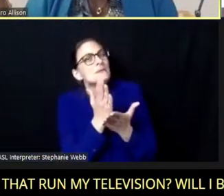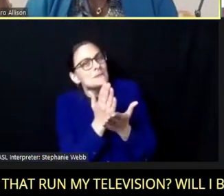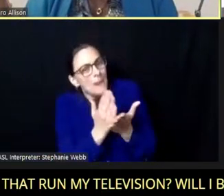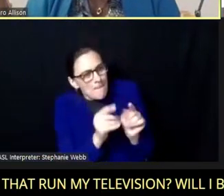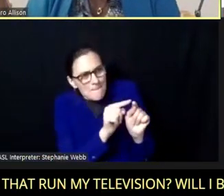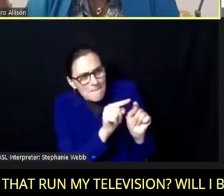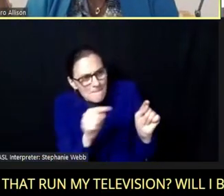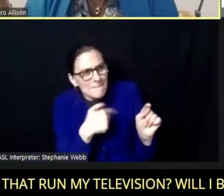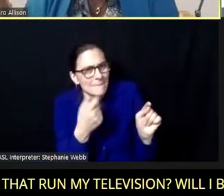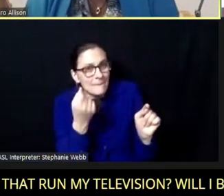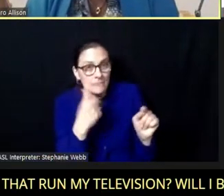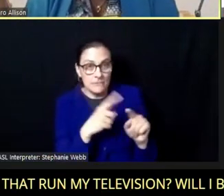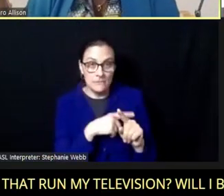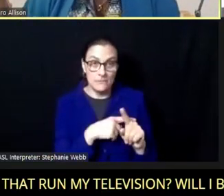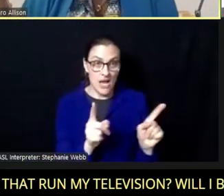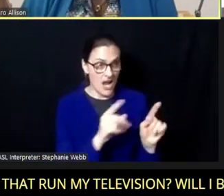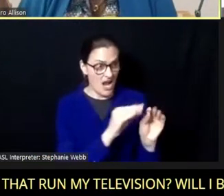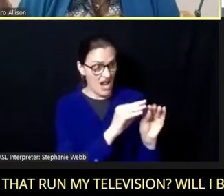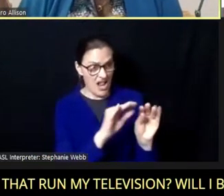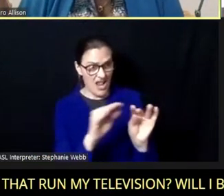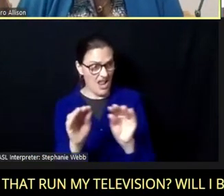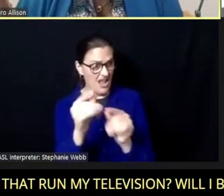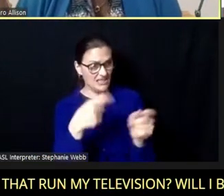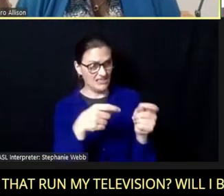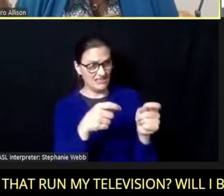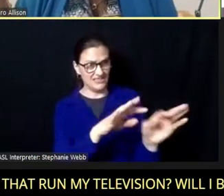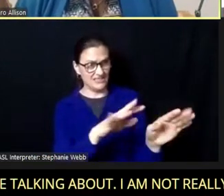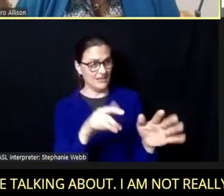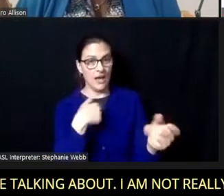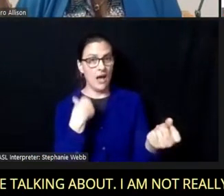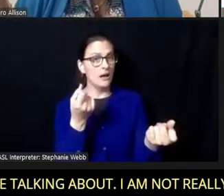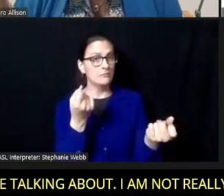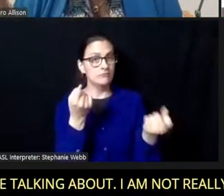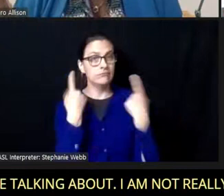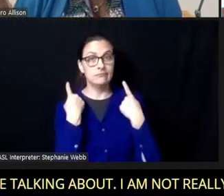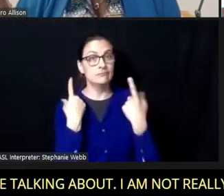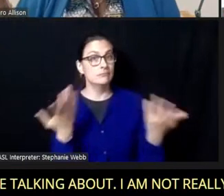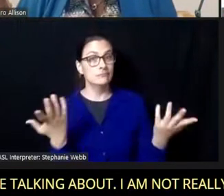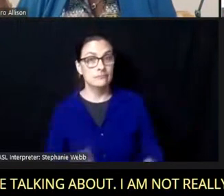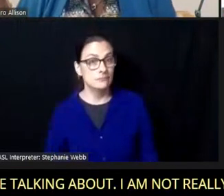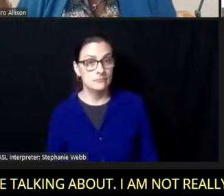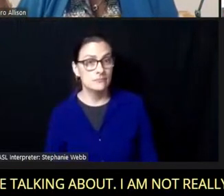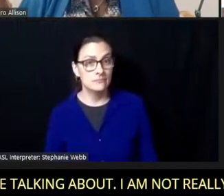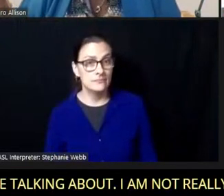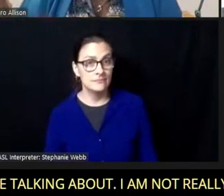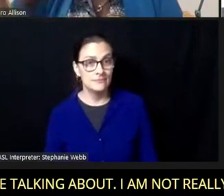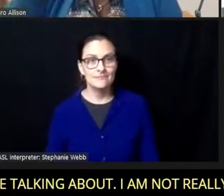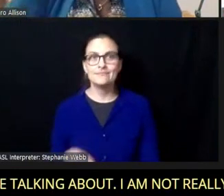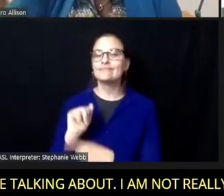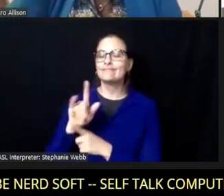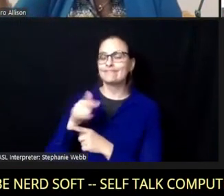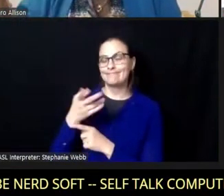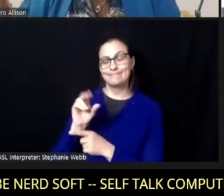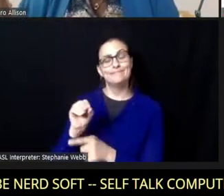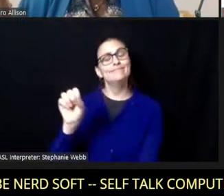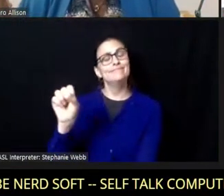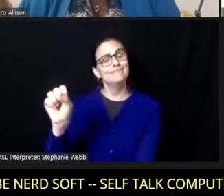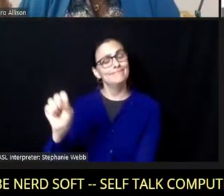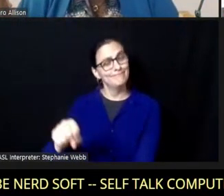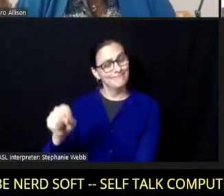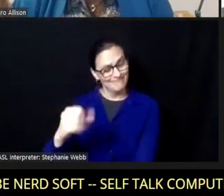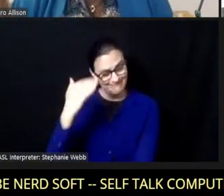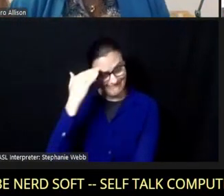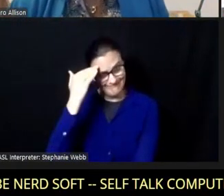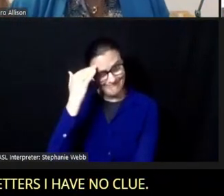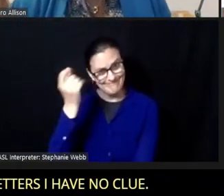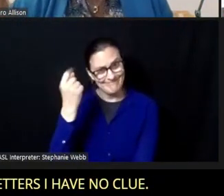they change the letters up, I have no clue. I completely hear you. Alan Smith, I see you nodding your head.